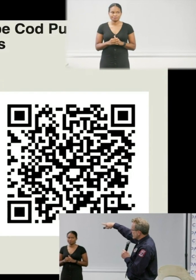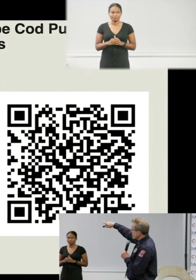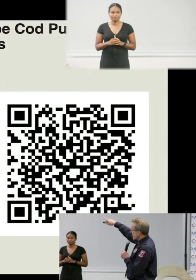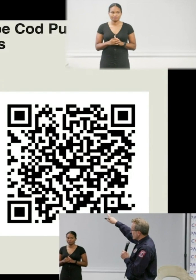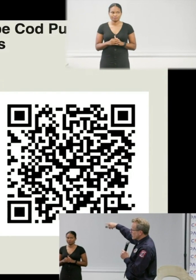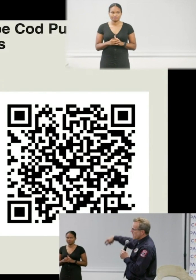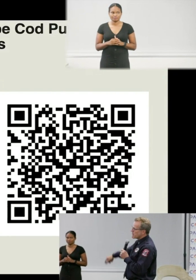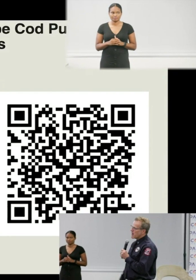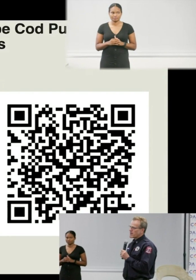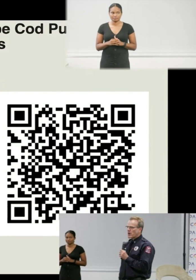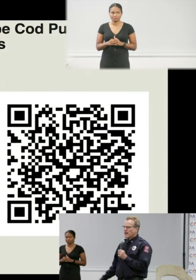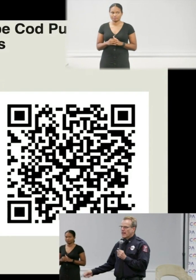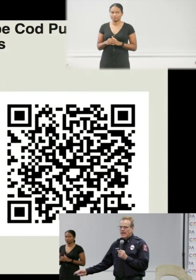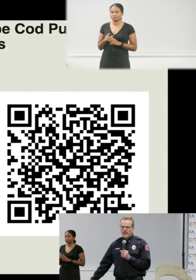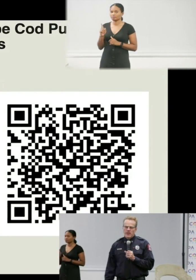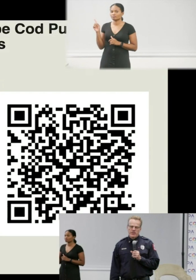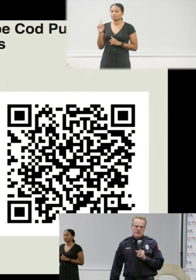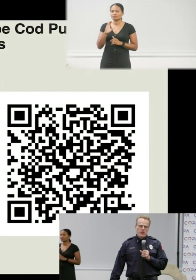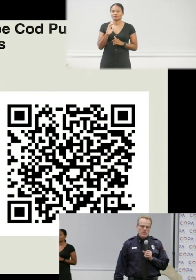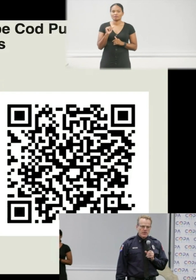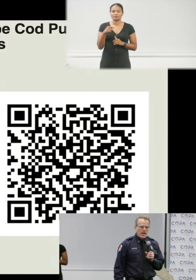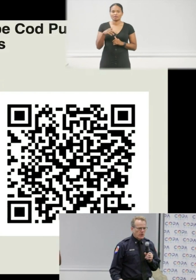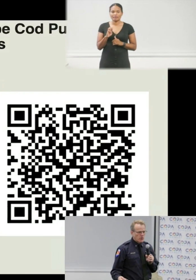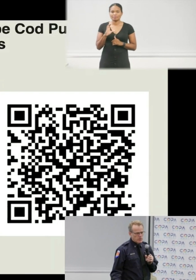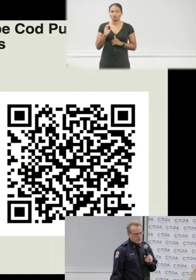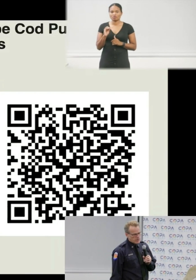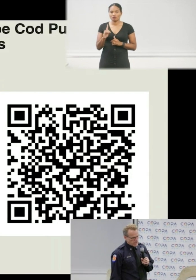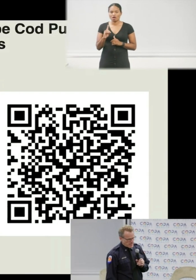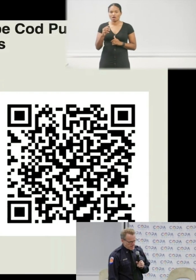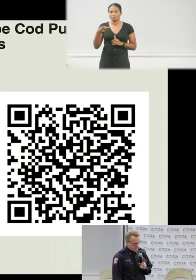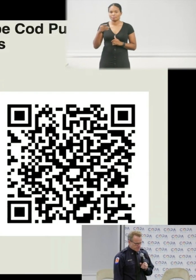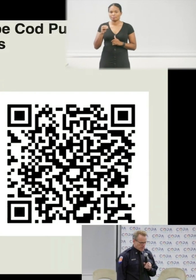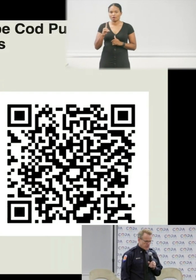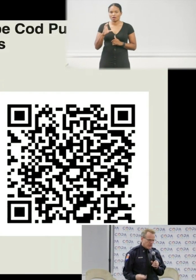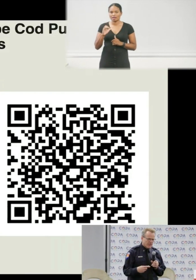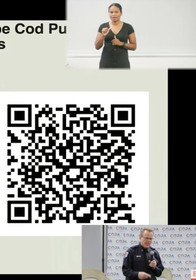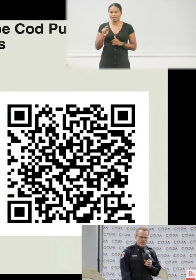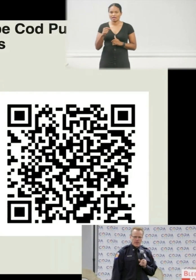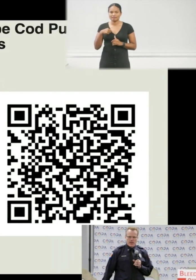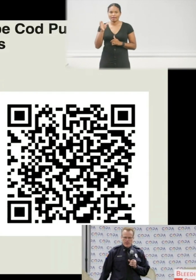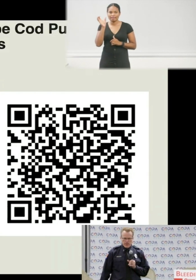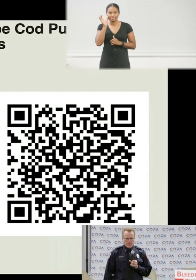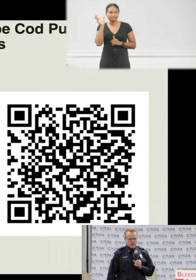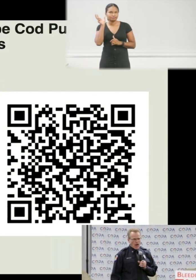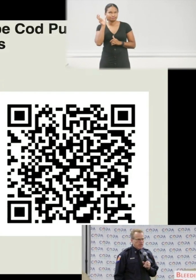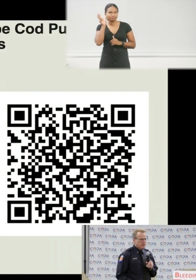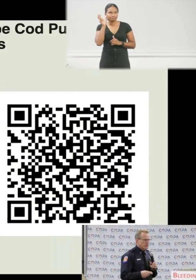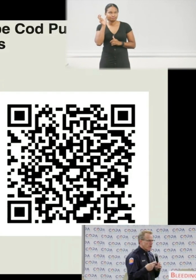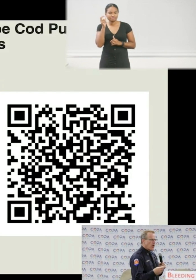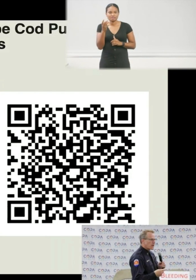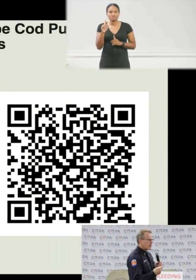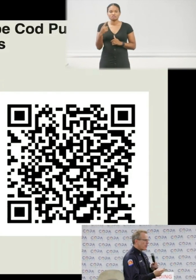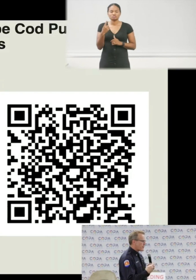This was a little Cape Cod podcast I listened to. It was kind of cool. Just listening to the